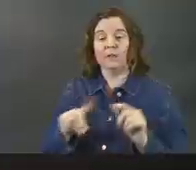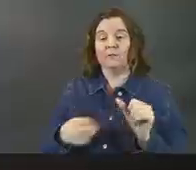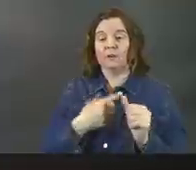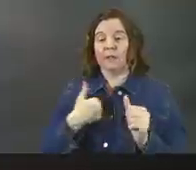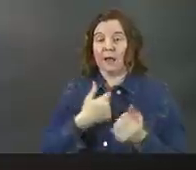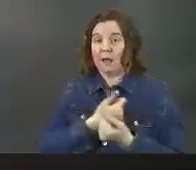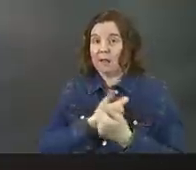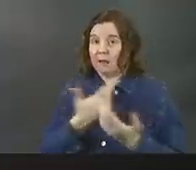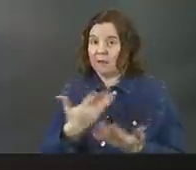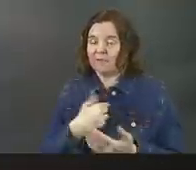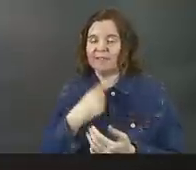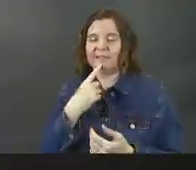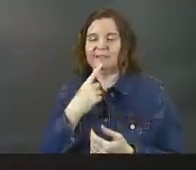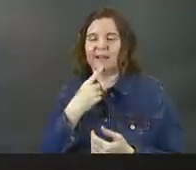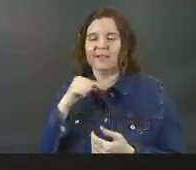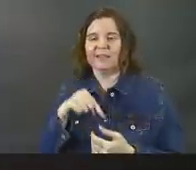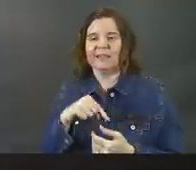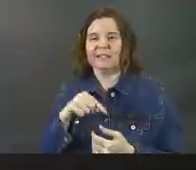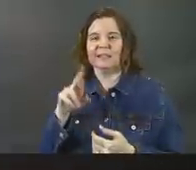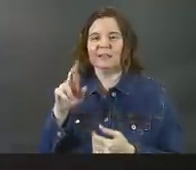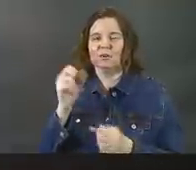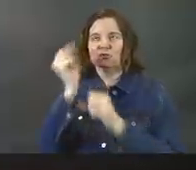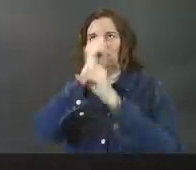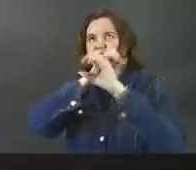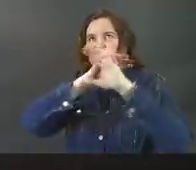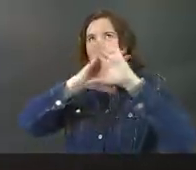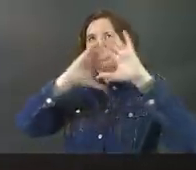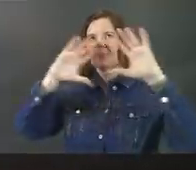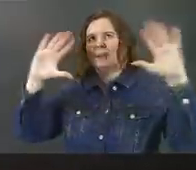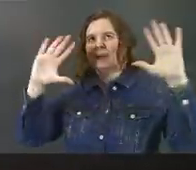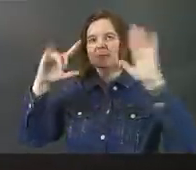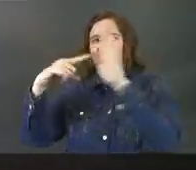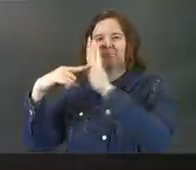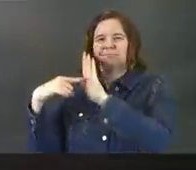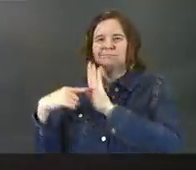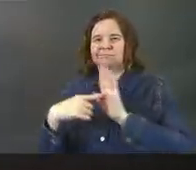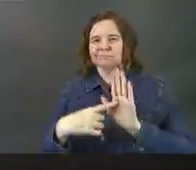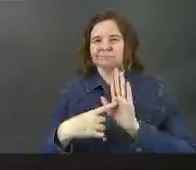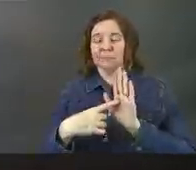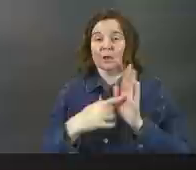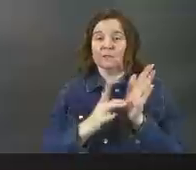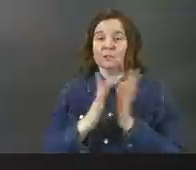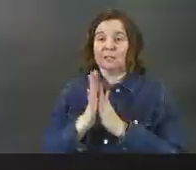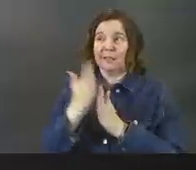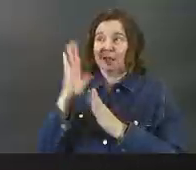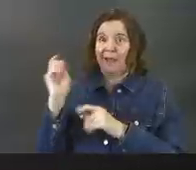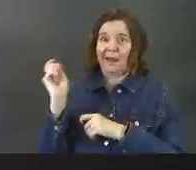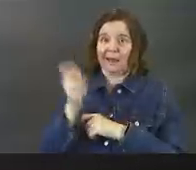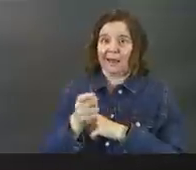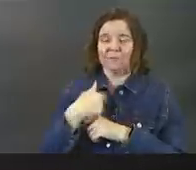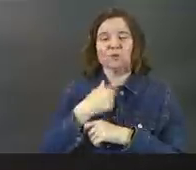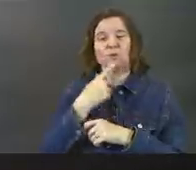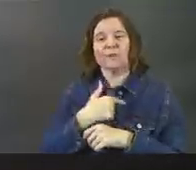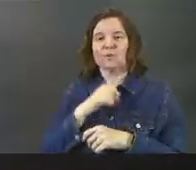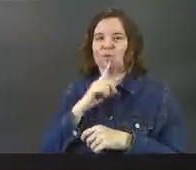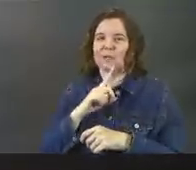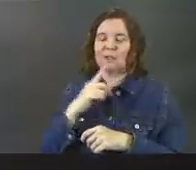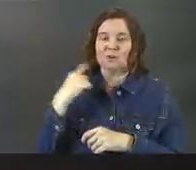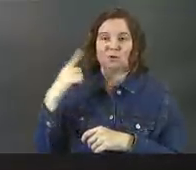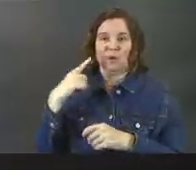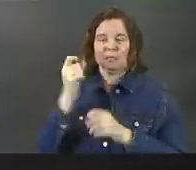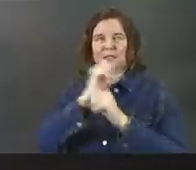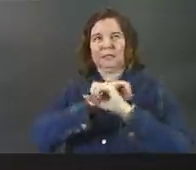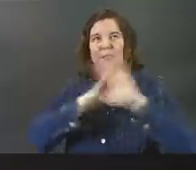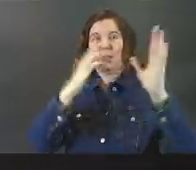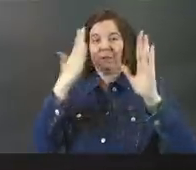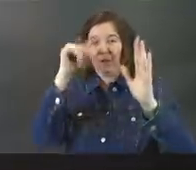first thing that I love here is that it says that this is a revelation, an apocalypse from Jesus, which God gave him. So you've got this really crazy